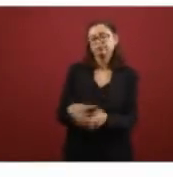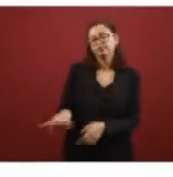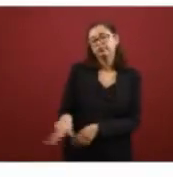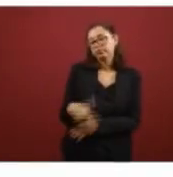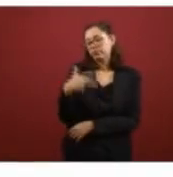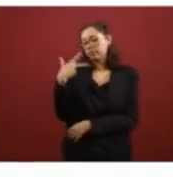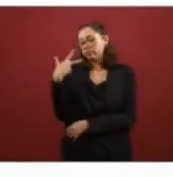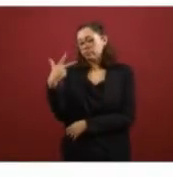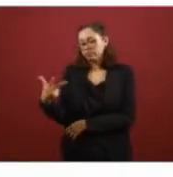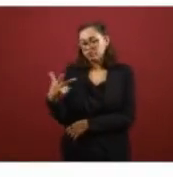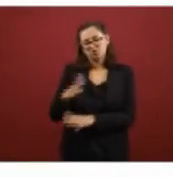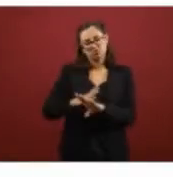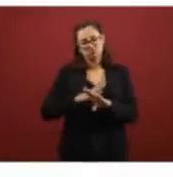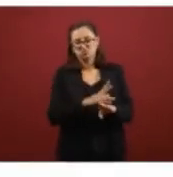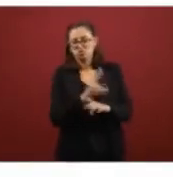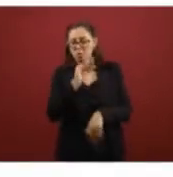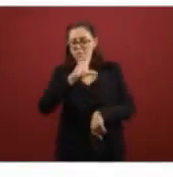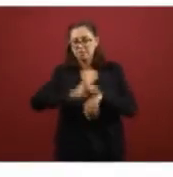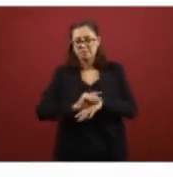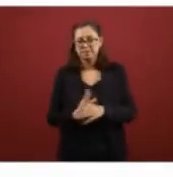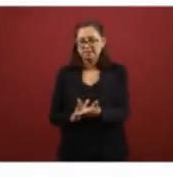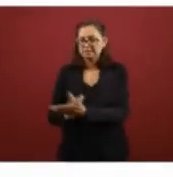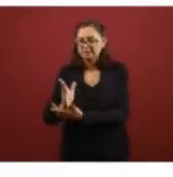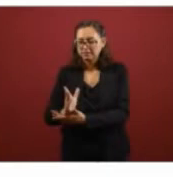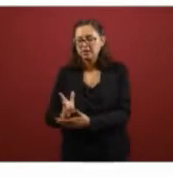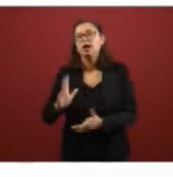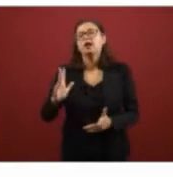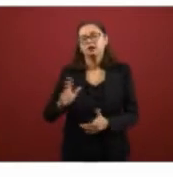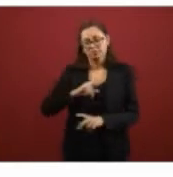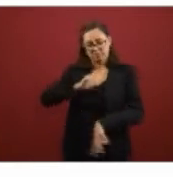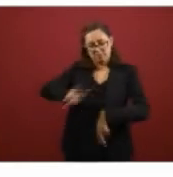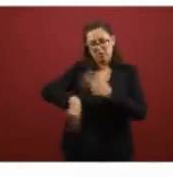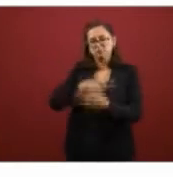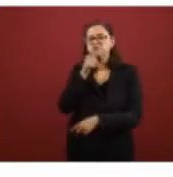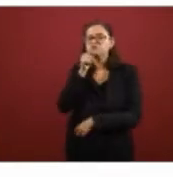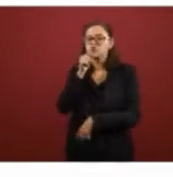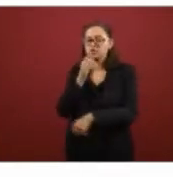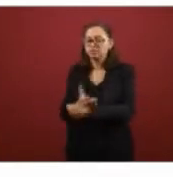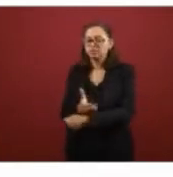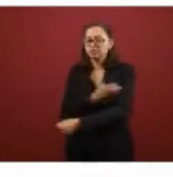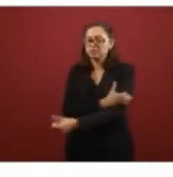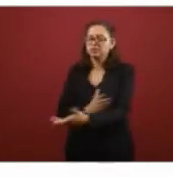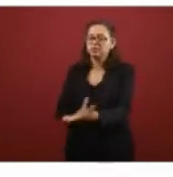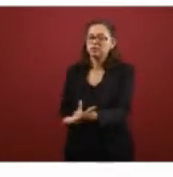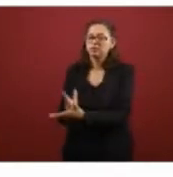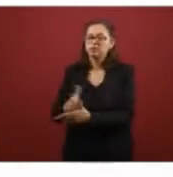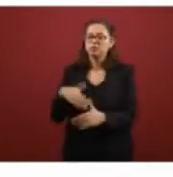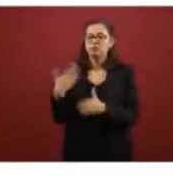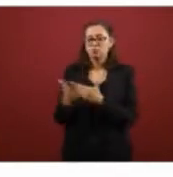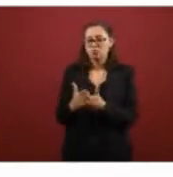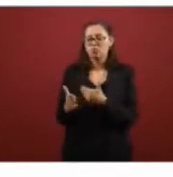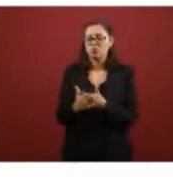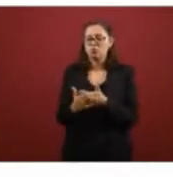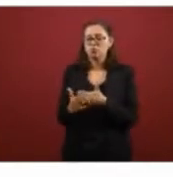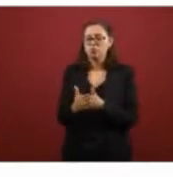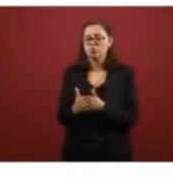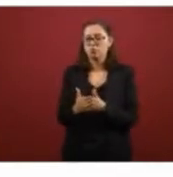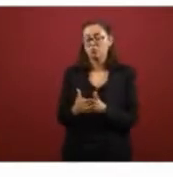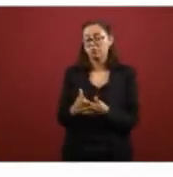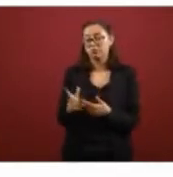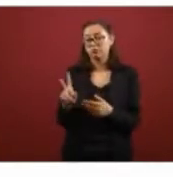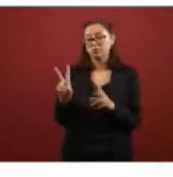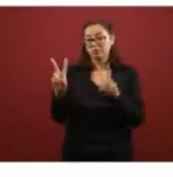five of the ones that verified had infractions. So they're going to